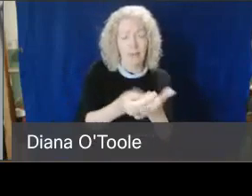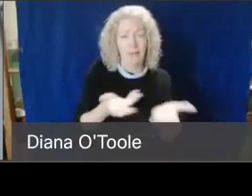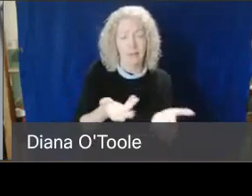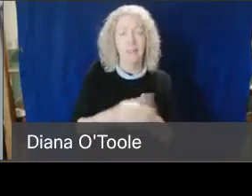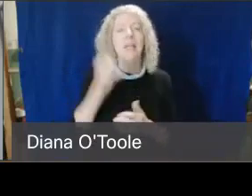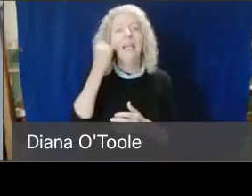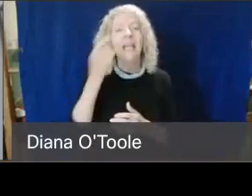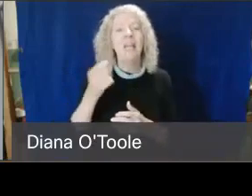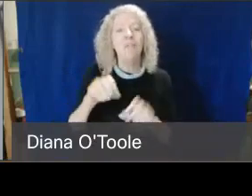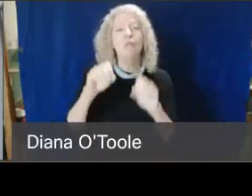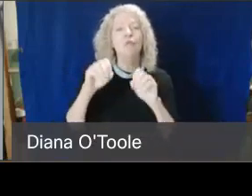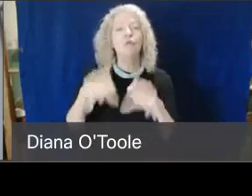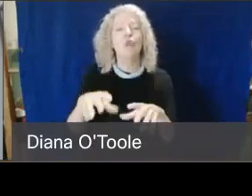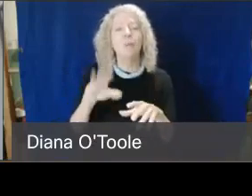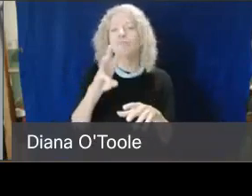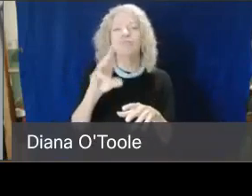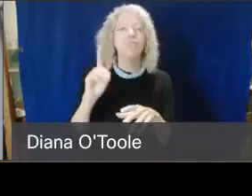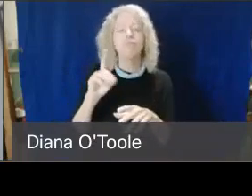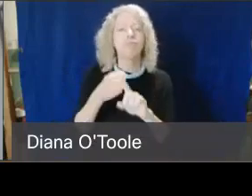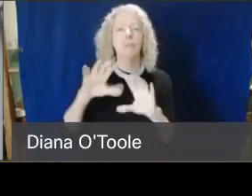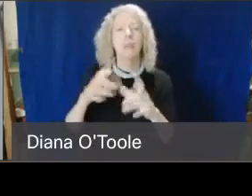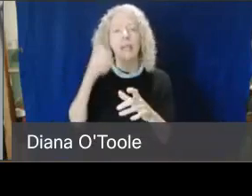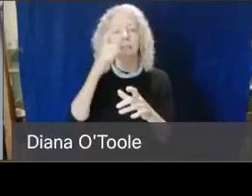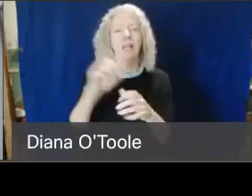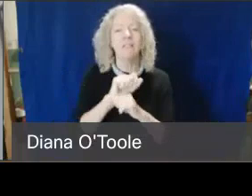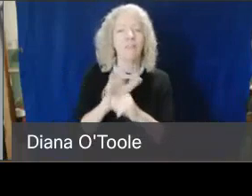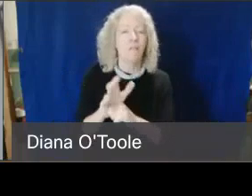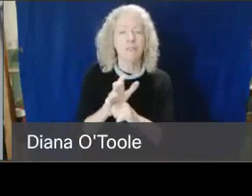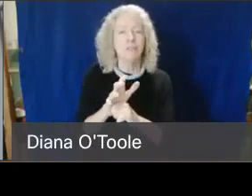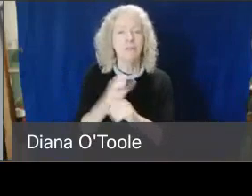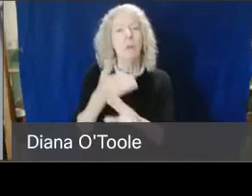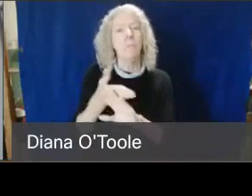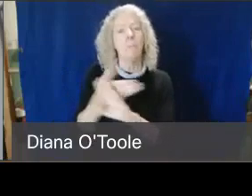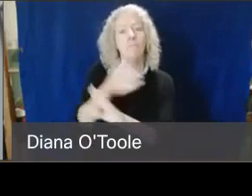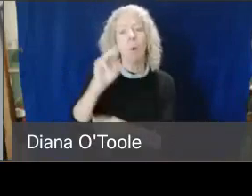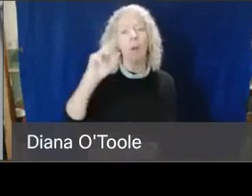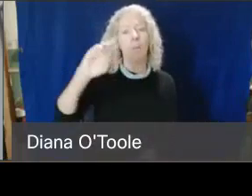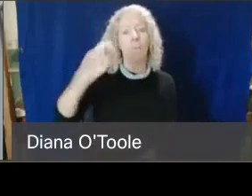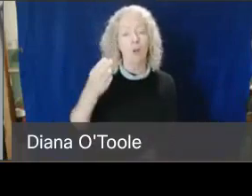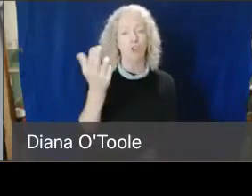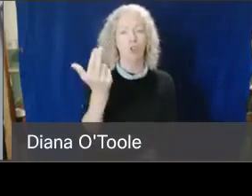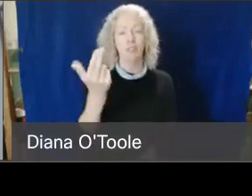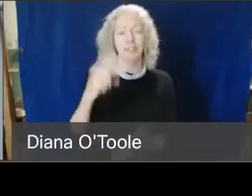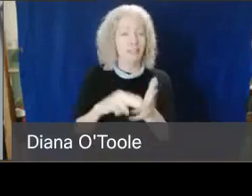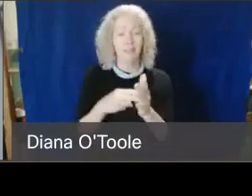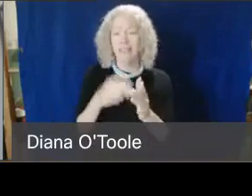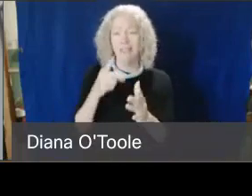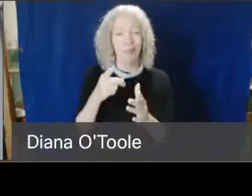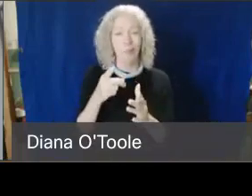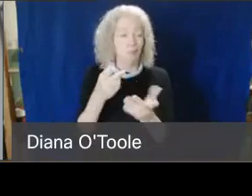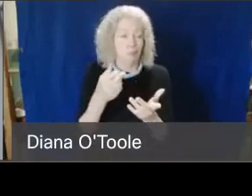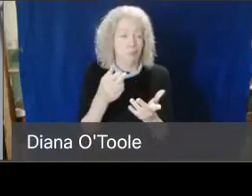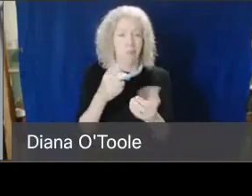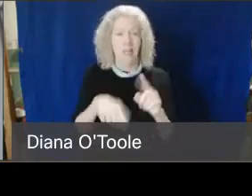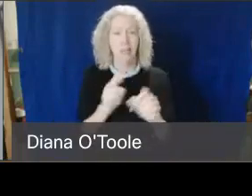of the pandemic and the chaos before March 13th, you were ineligible to receive these funds. Initially, we